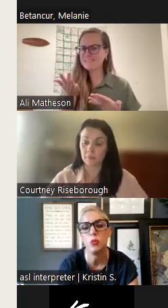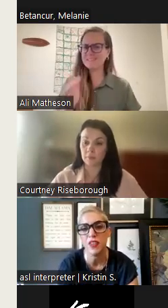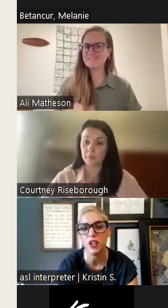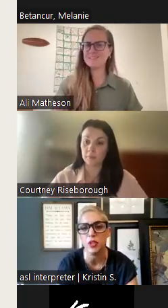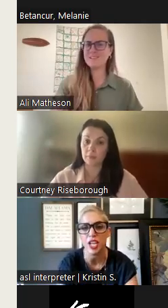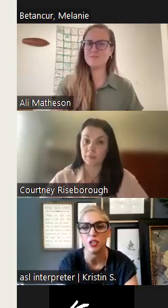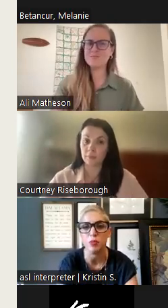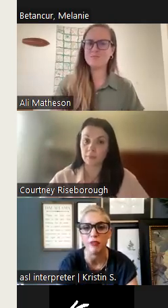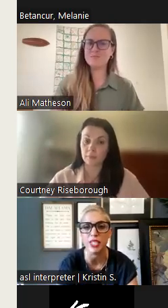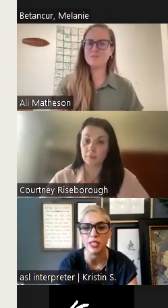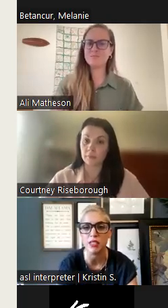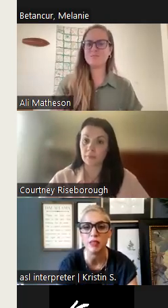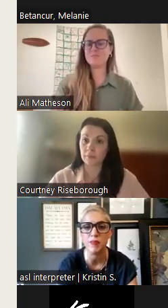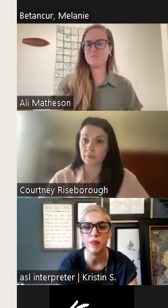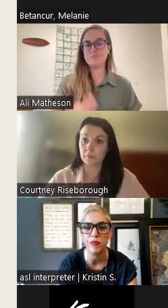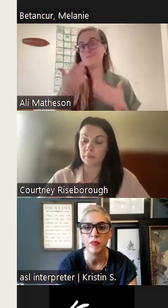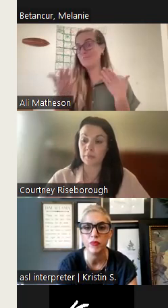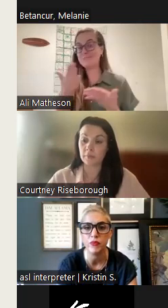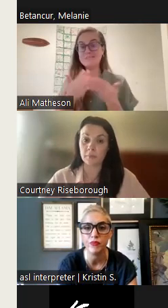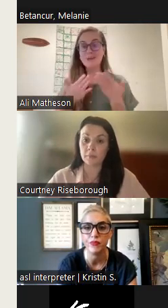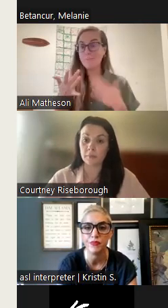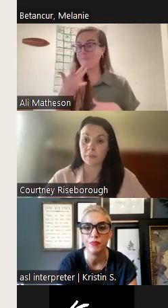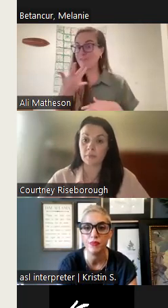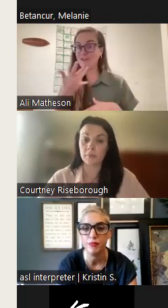ask what their communication preference is.